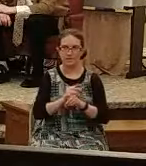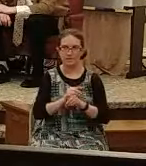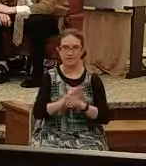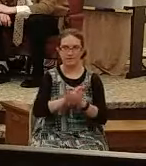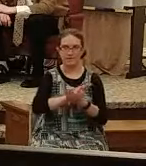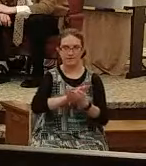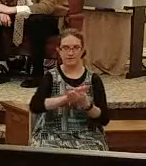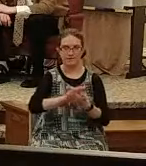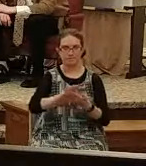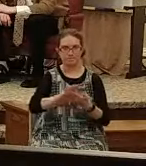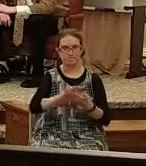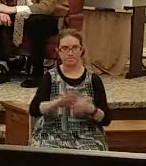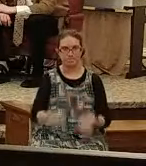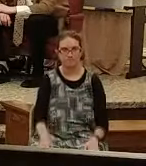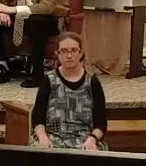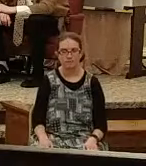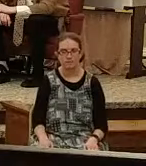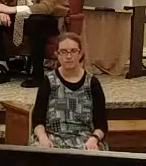folks.